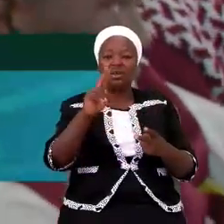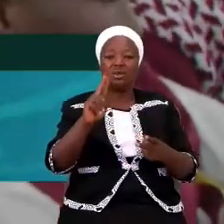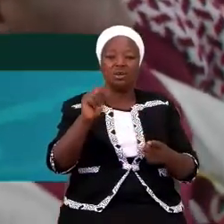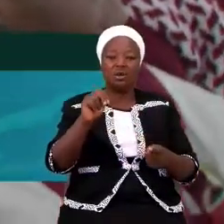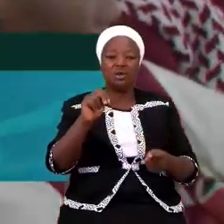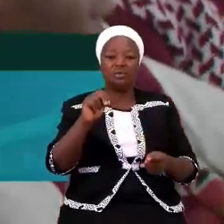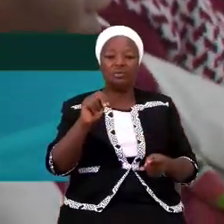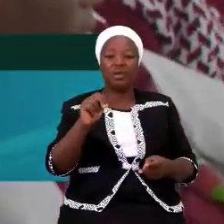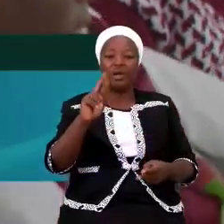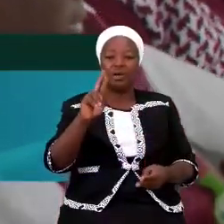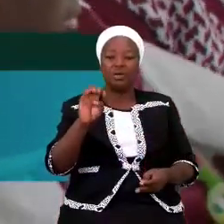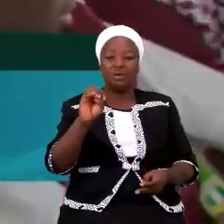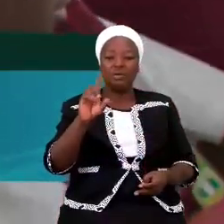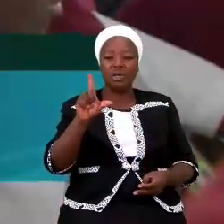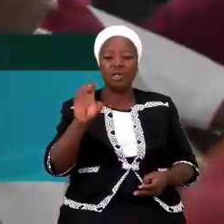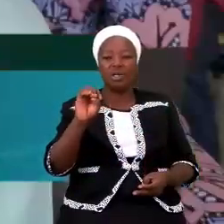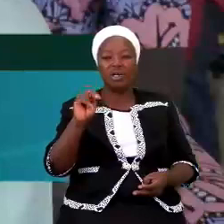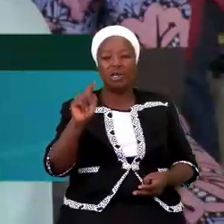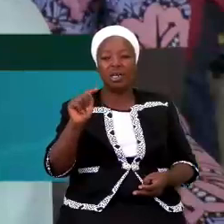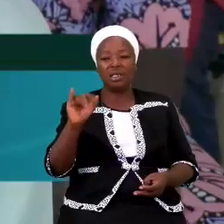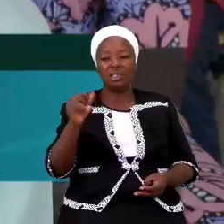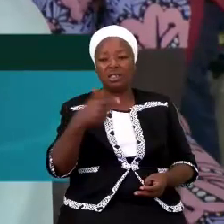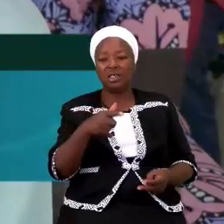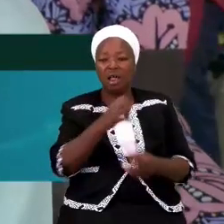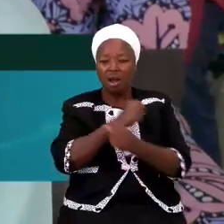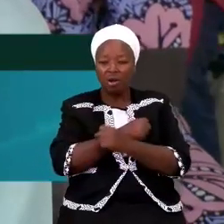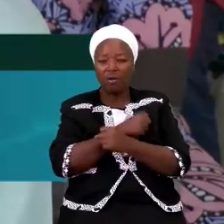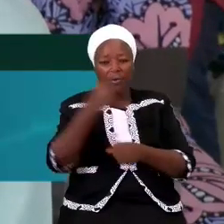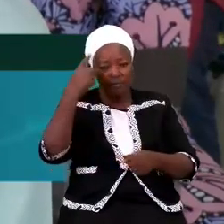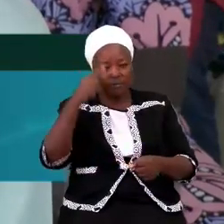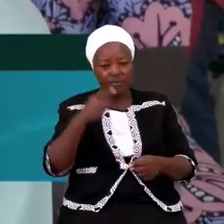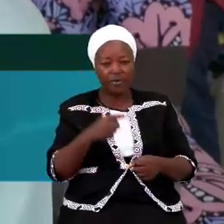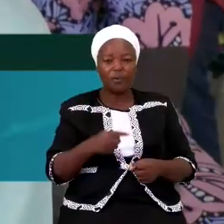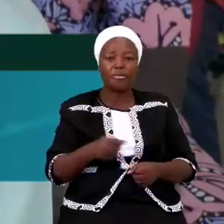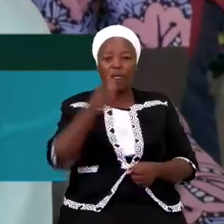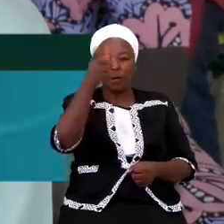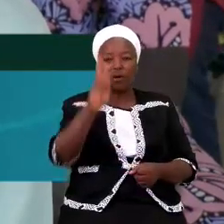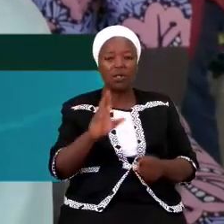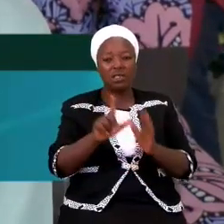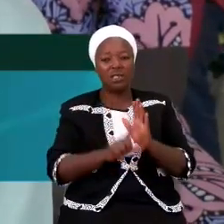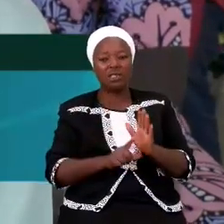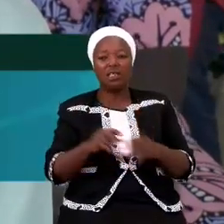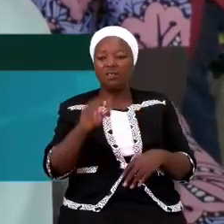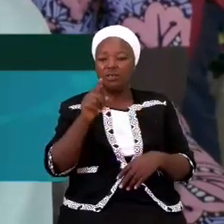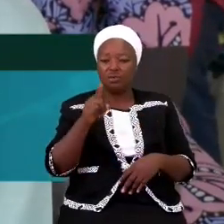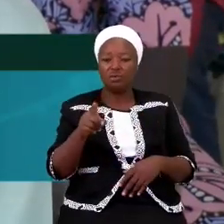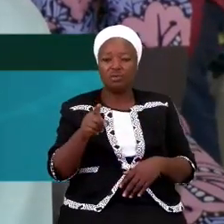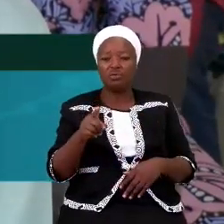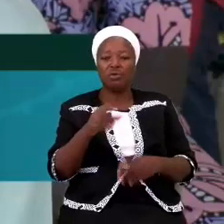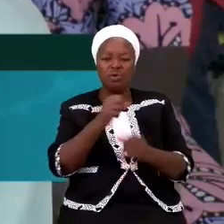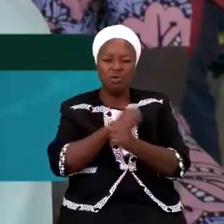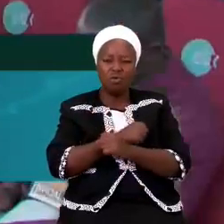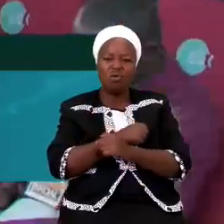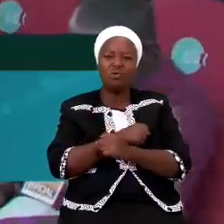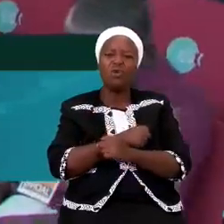You love godliness like the drunkard loved his bottle, like the smoker loved his